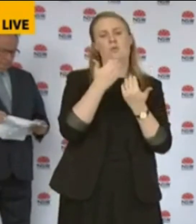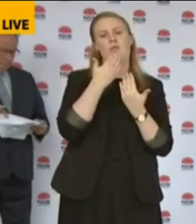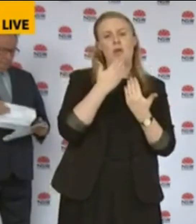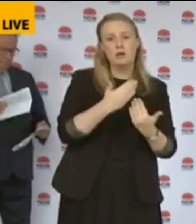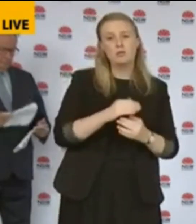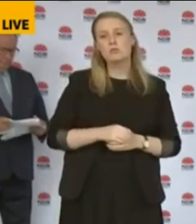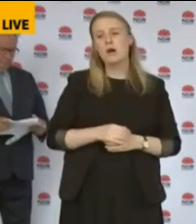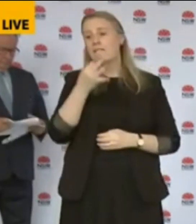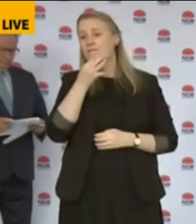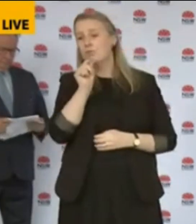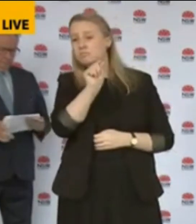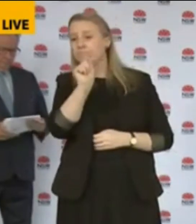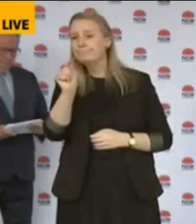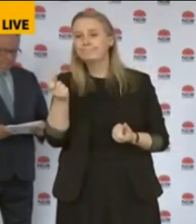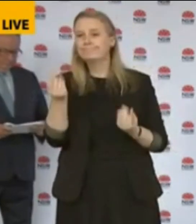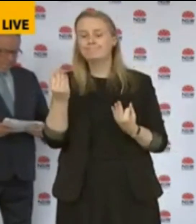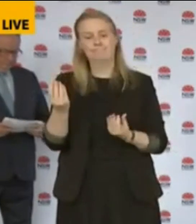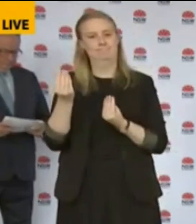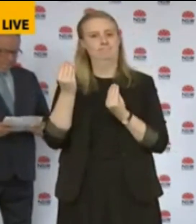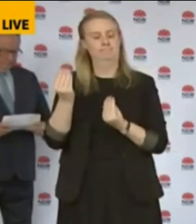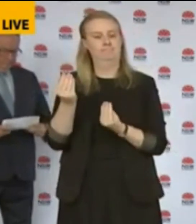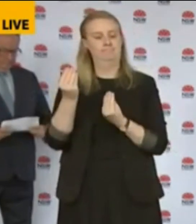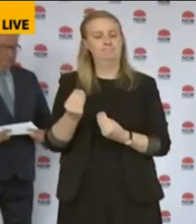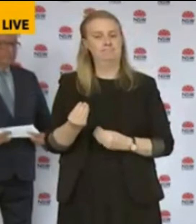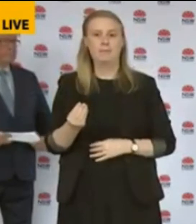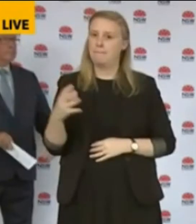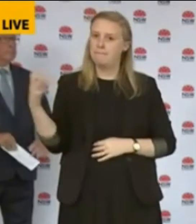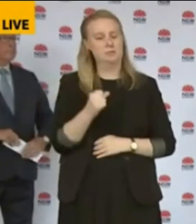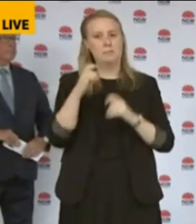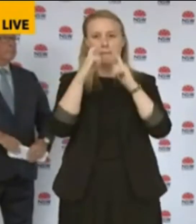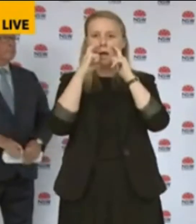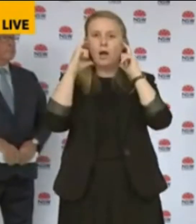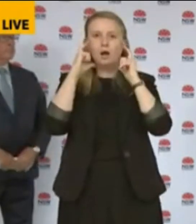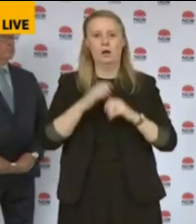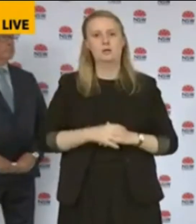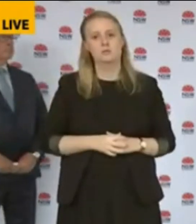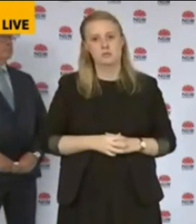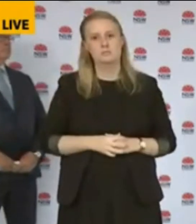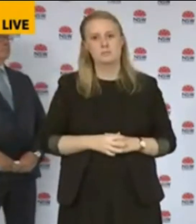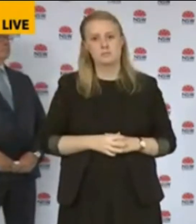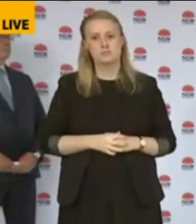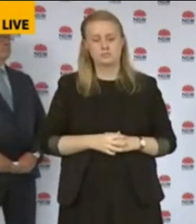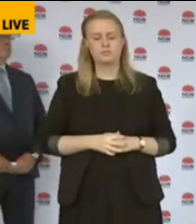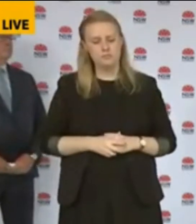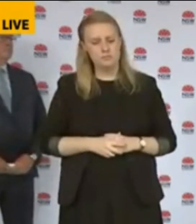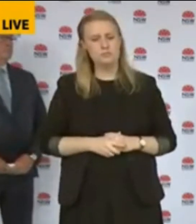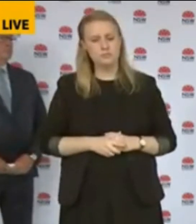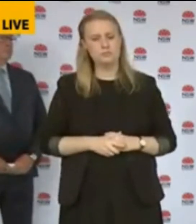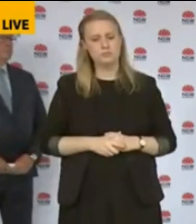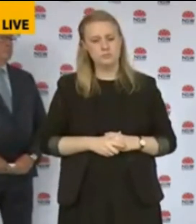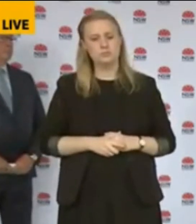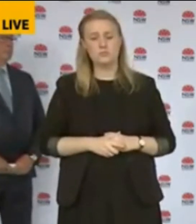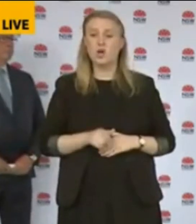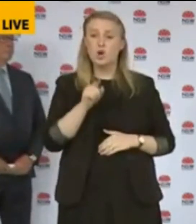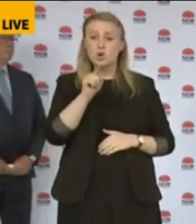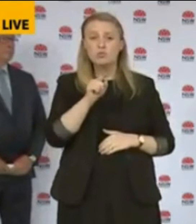so important on public transport to wear a mask. And as the Minister says, when you're out and about, the best thing you can do at